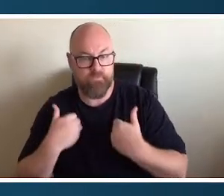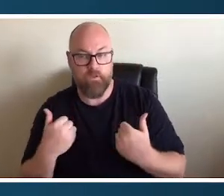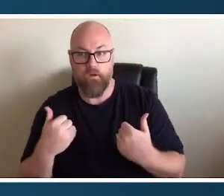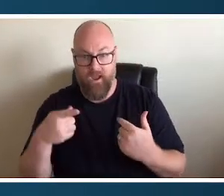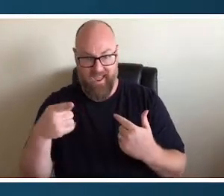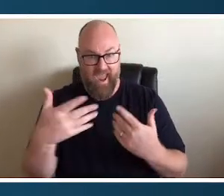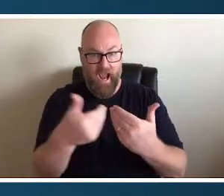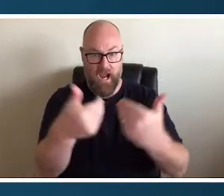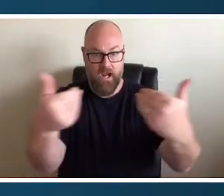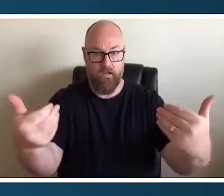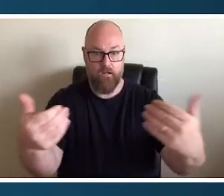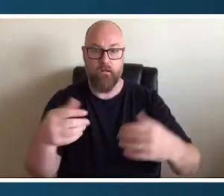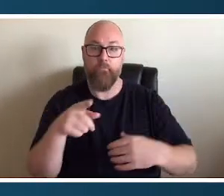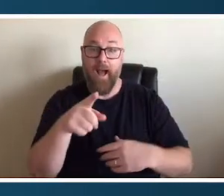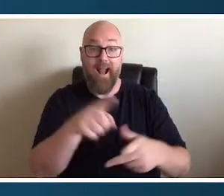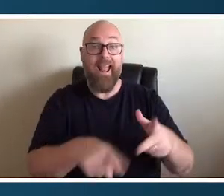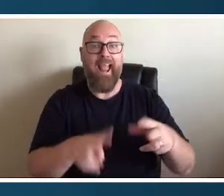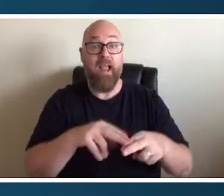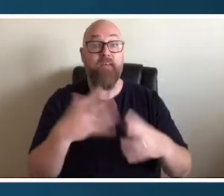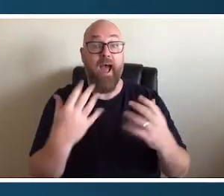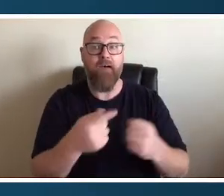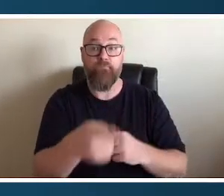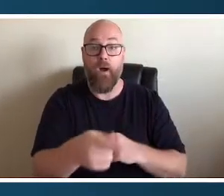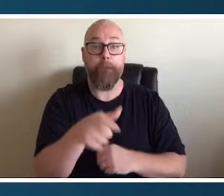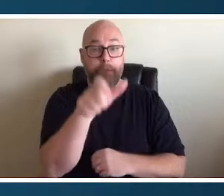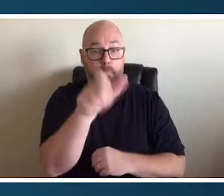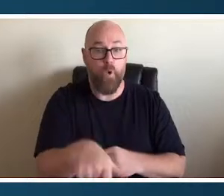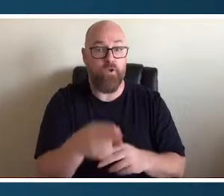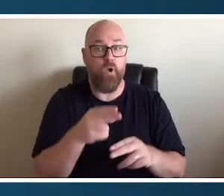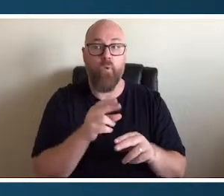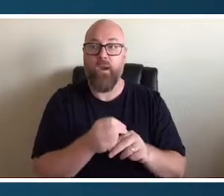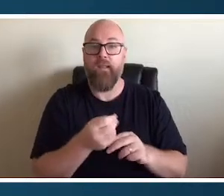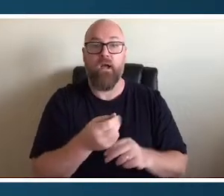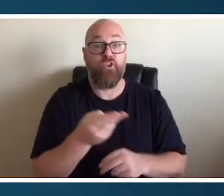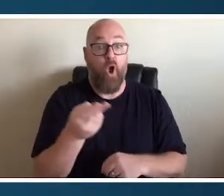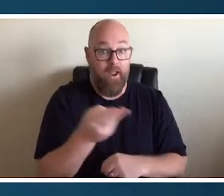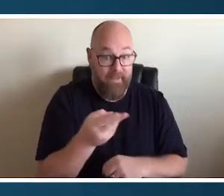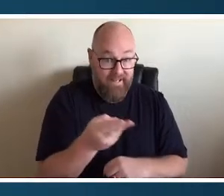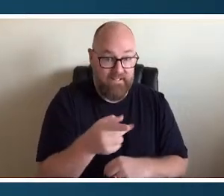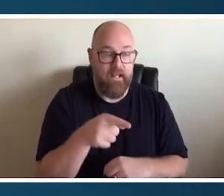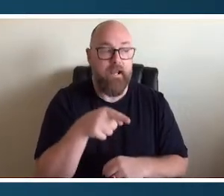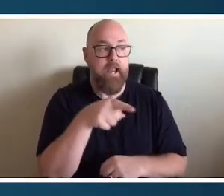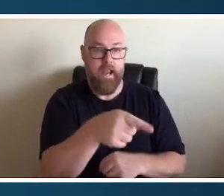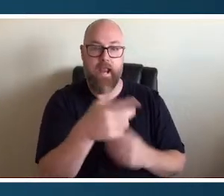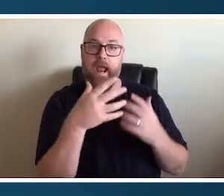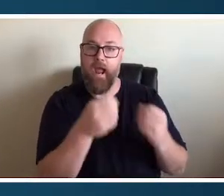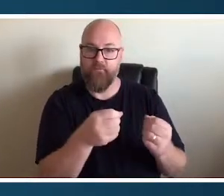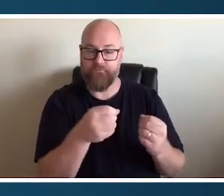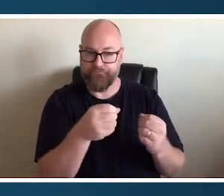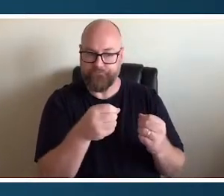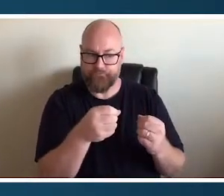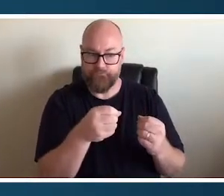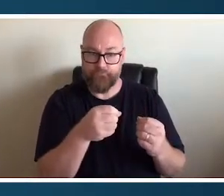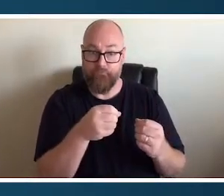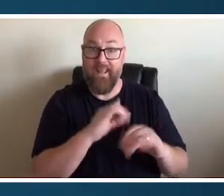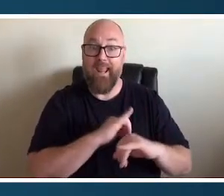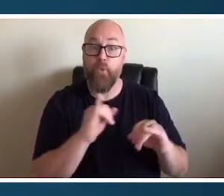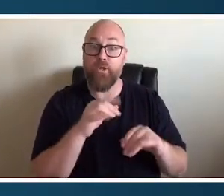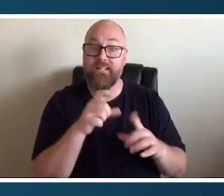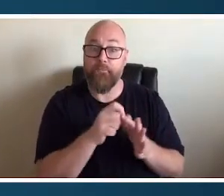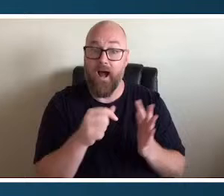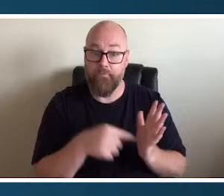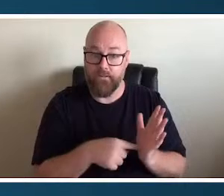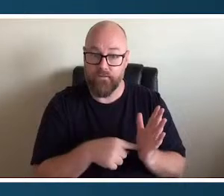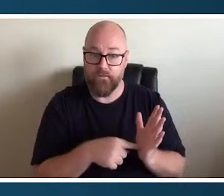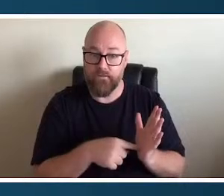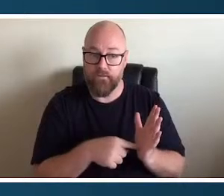have a patient with diabetes in your ER, your emergency room, and it comes with a trauma, if you ignore the diabetes, you might actually